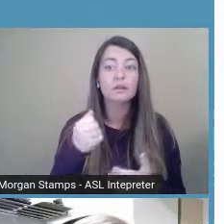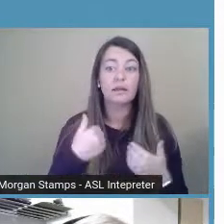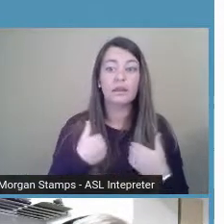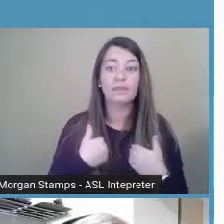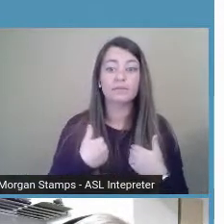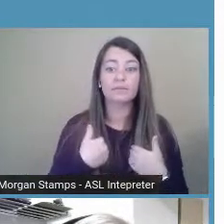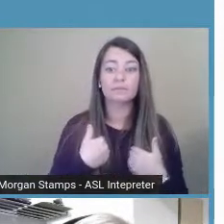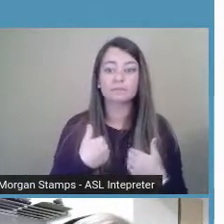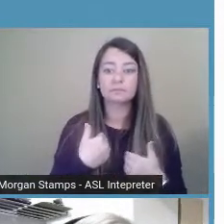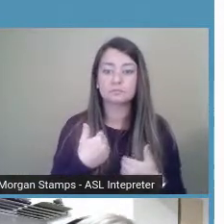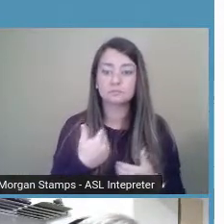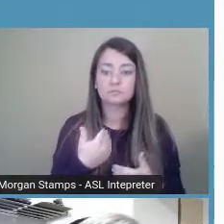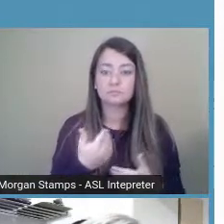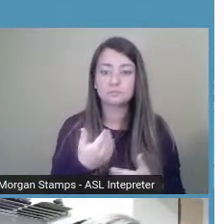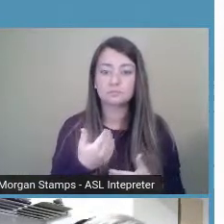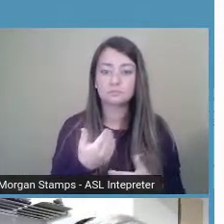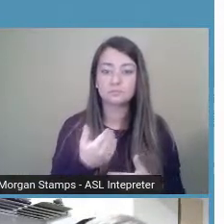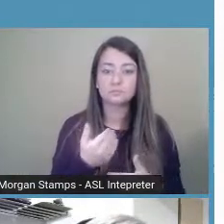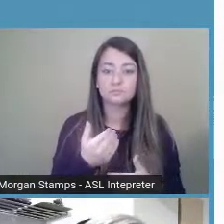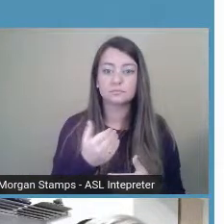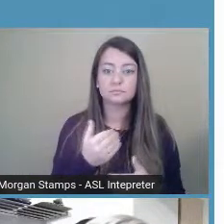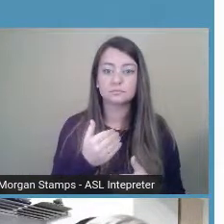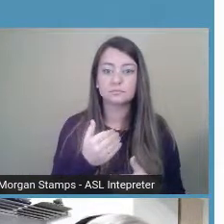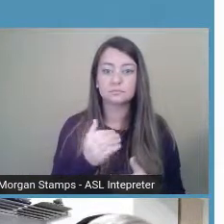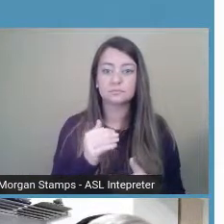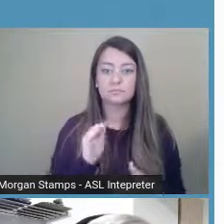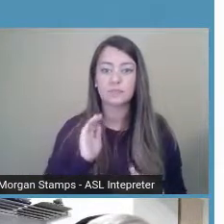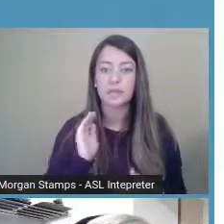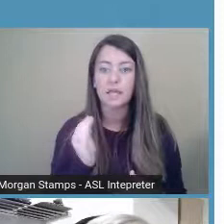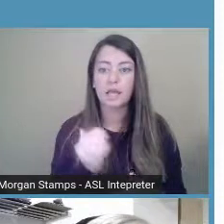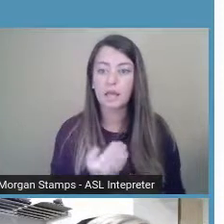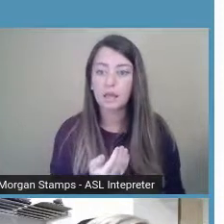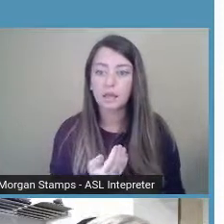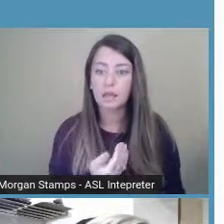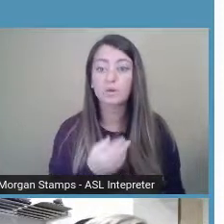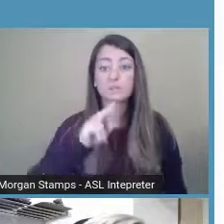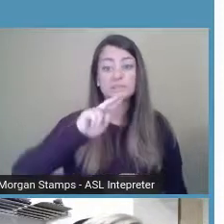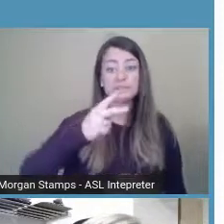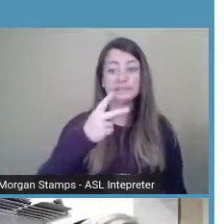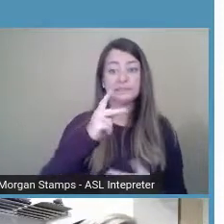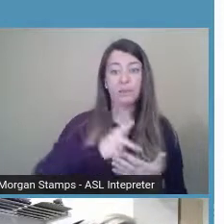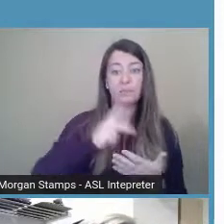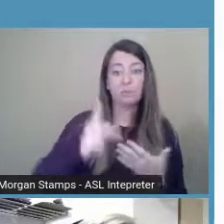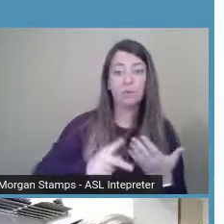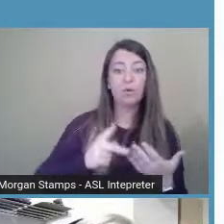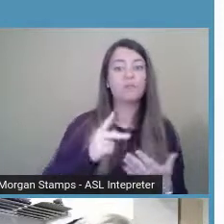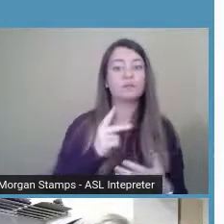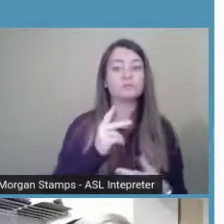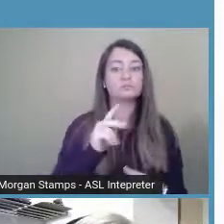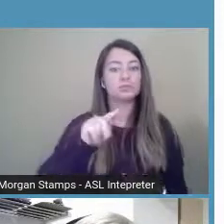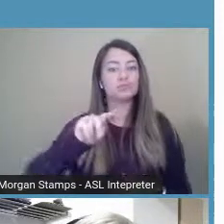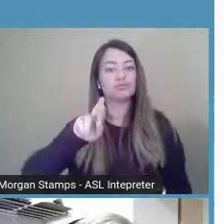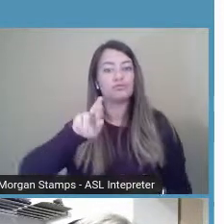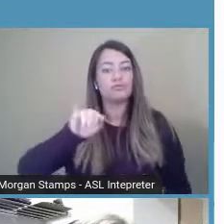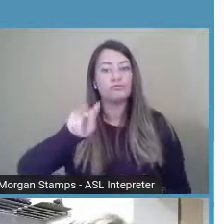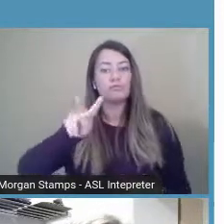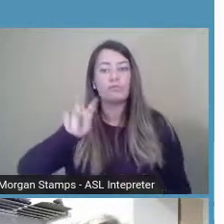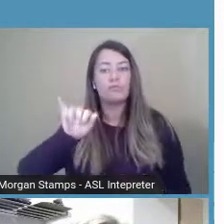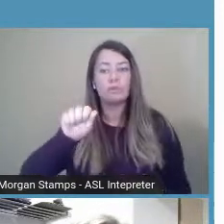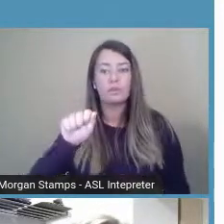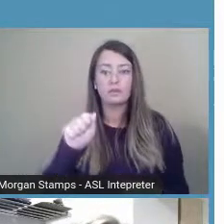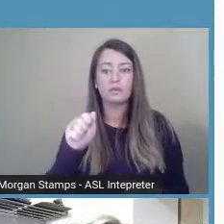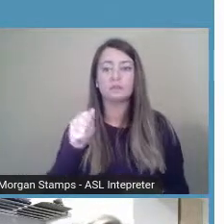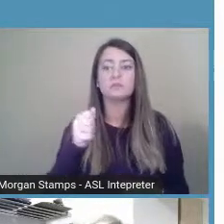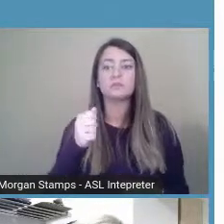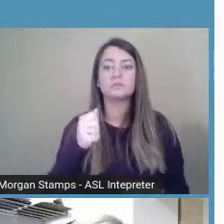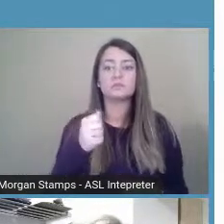an art museum after all, and planned breaks in between rounds. One break was hosted by a local brewery who not